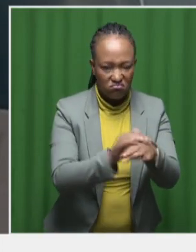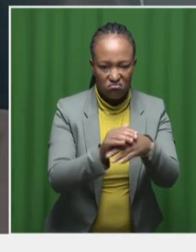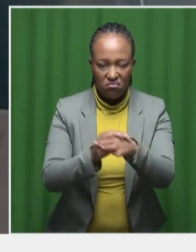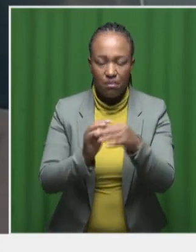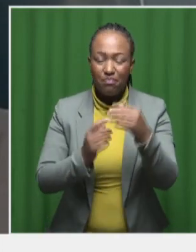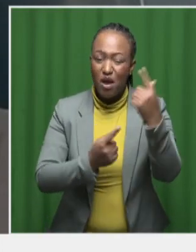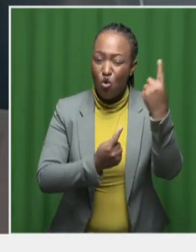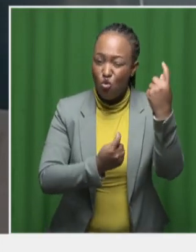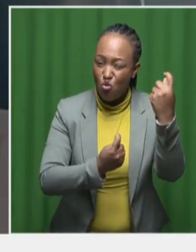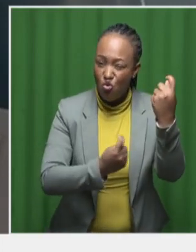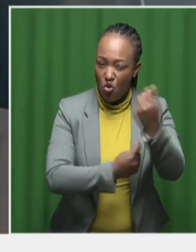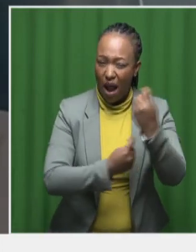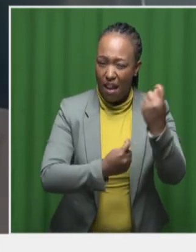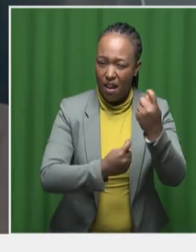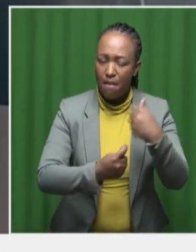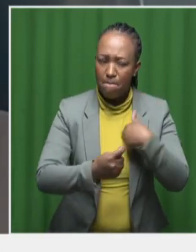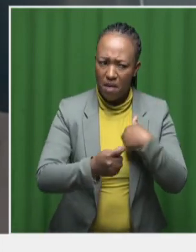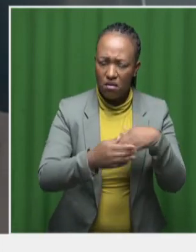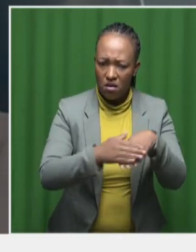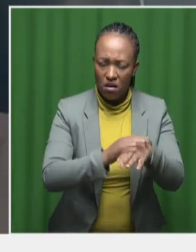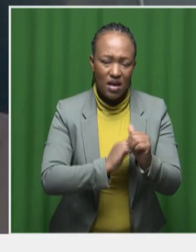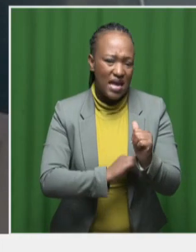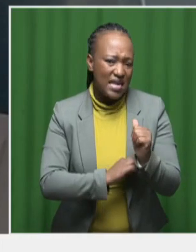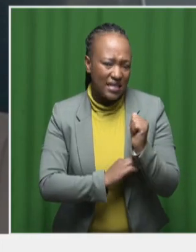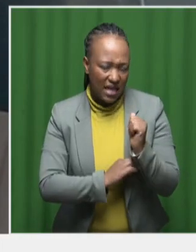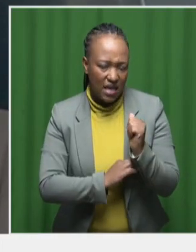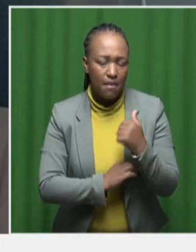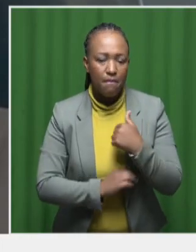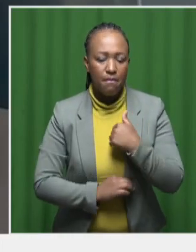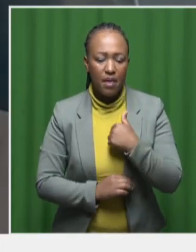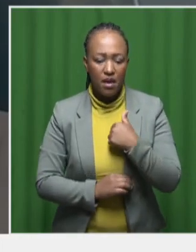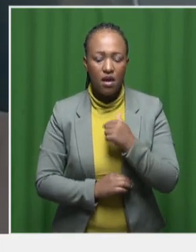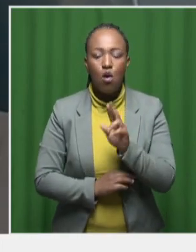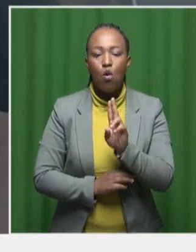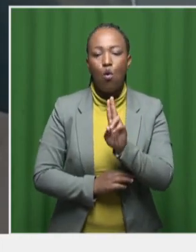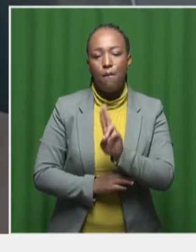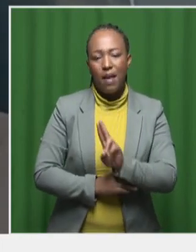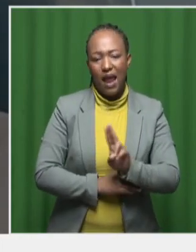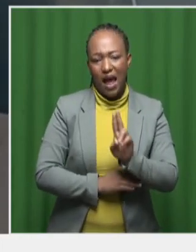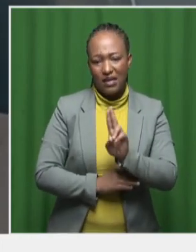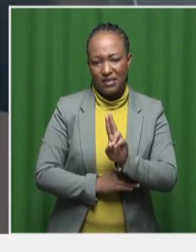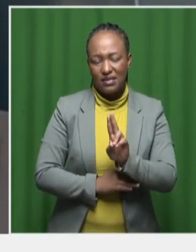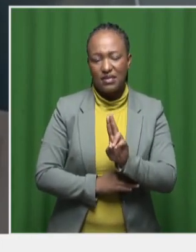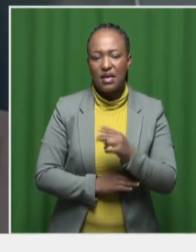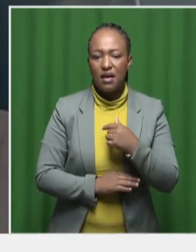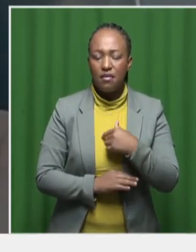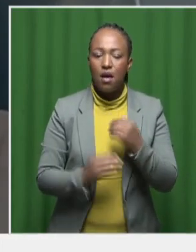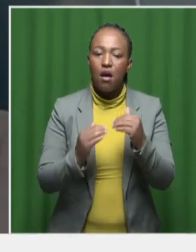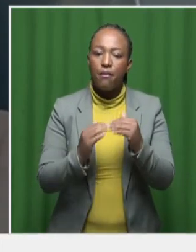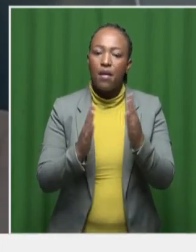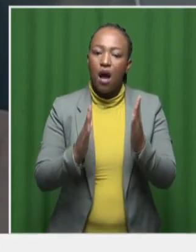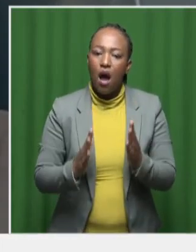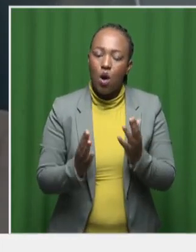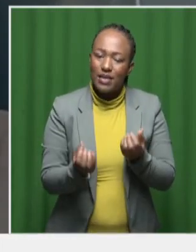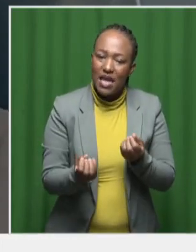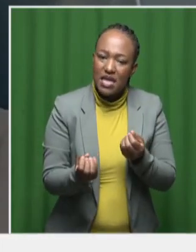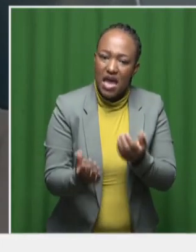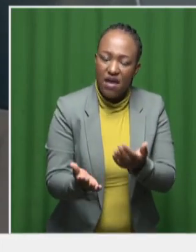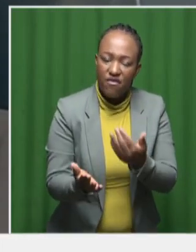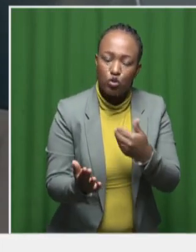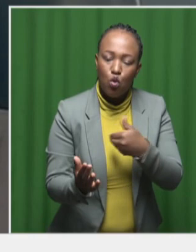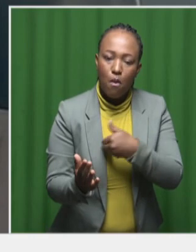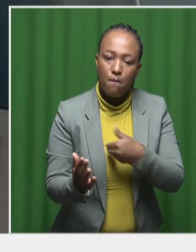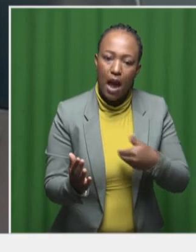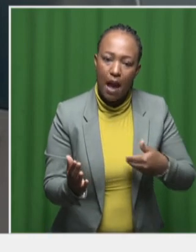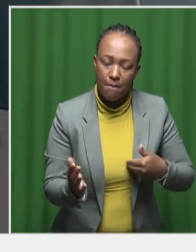rural areas of our municipality. Yesterday I was at Umlazi, also delivering a house to Umamunda Wonde there at